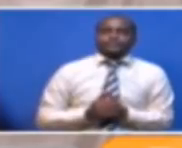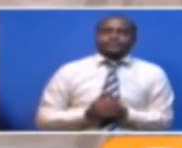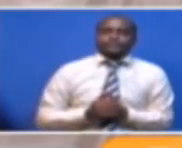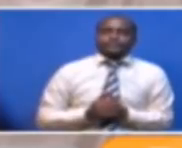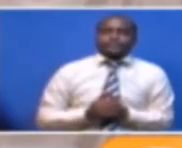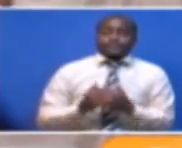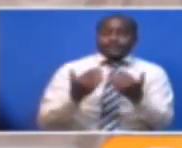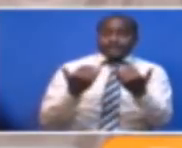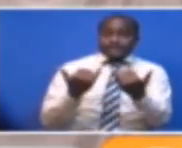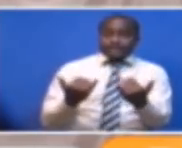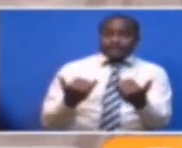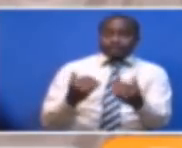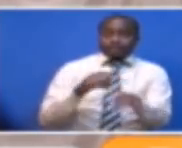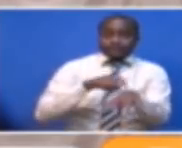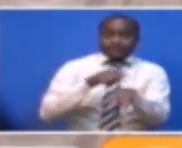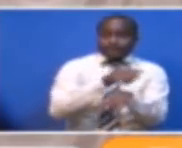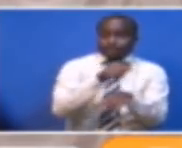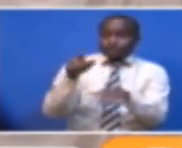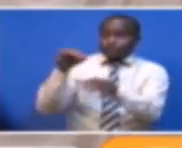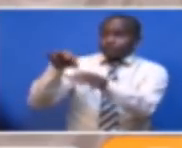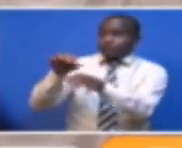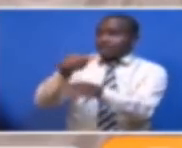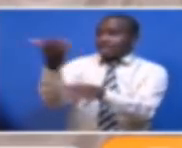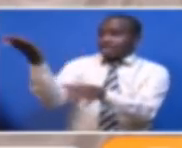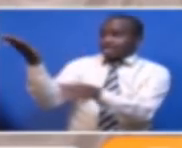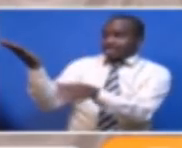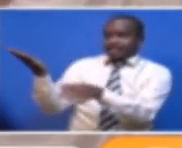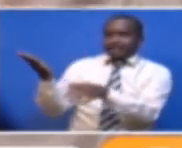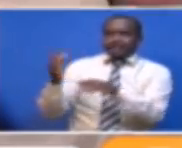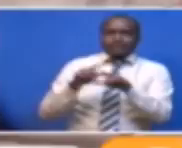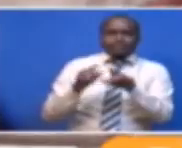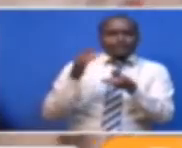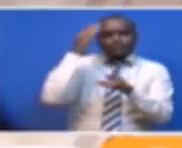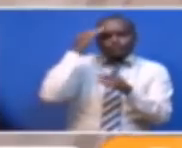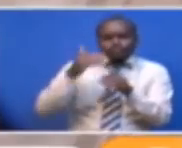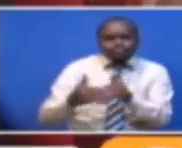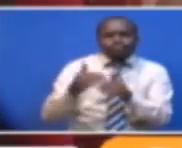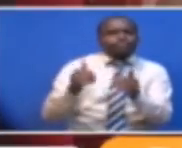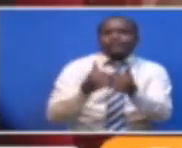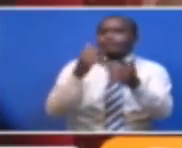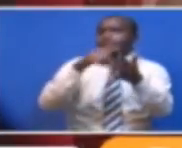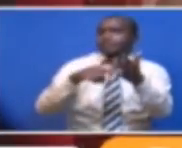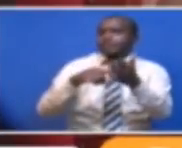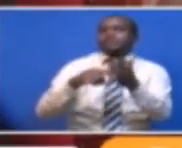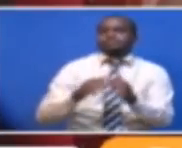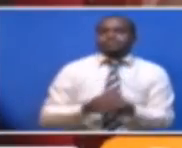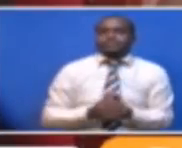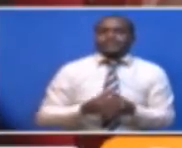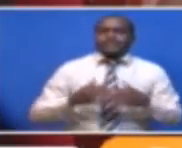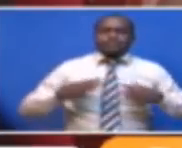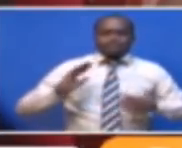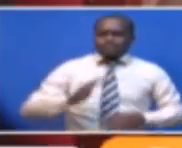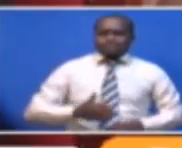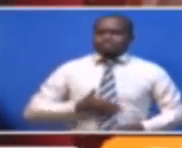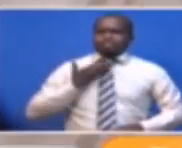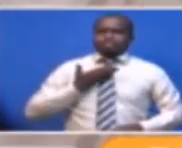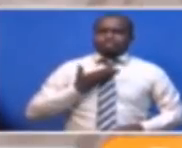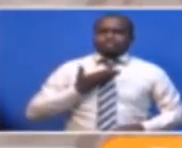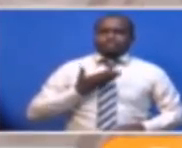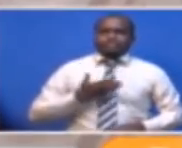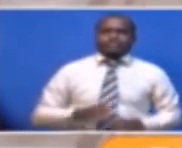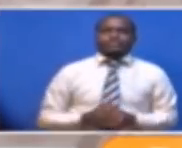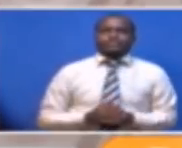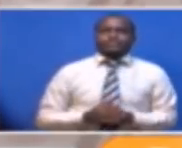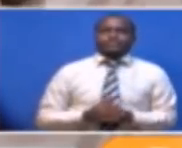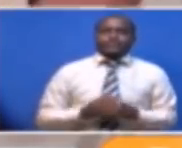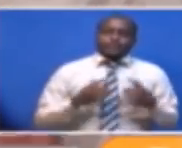Sasa vile mlinipiga wengine, lakini sasa najua yale yalifanyika, sio? Watu walikasirika sana.